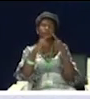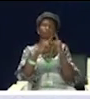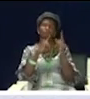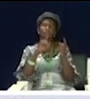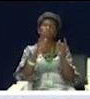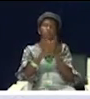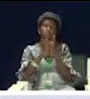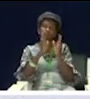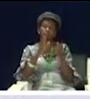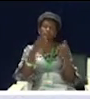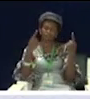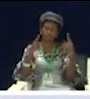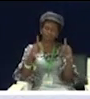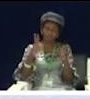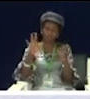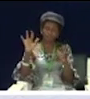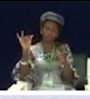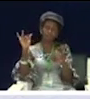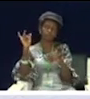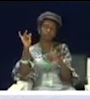prayer suddenly.